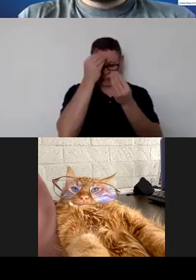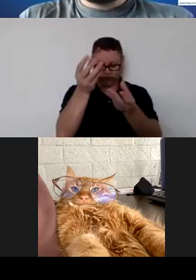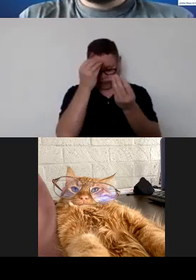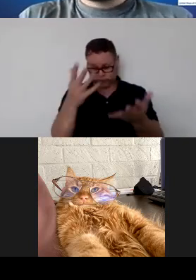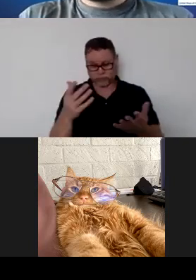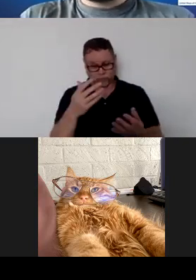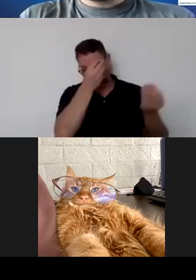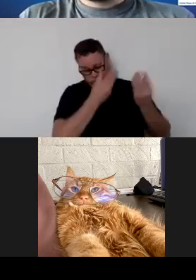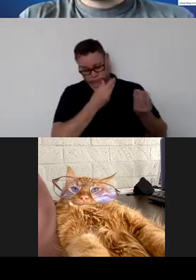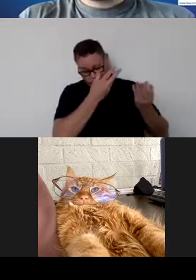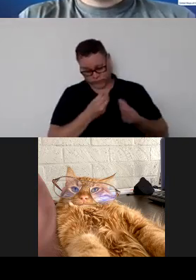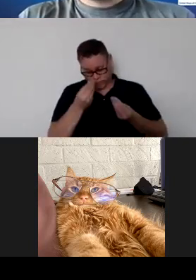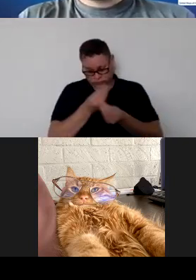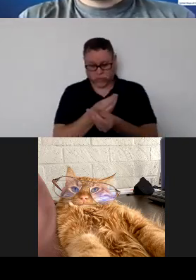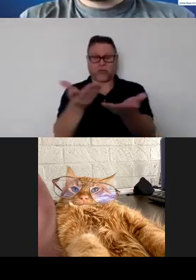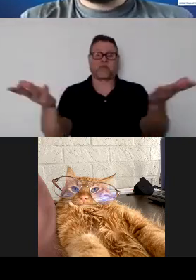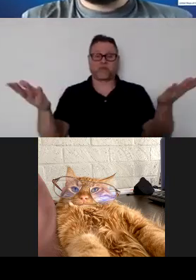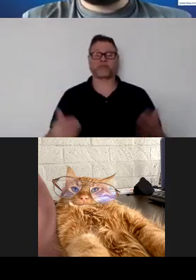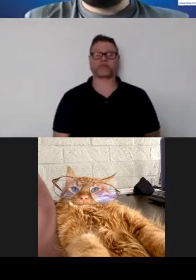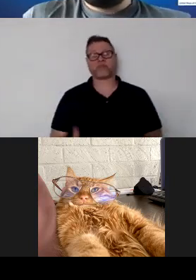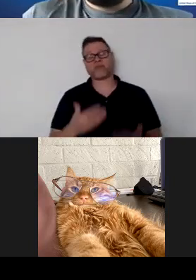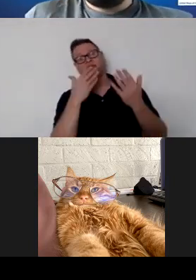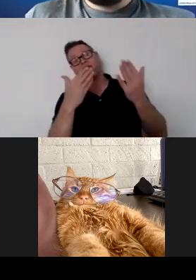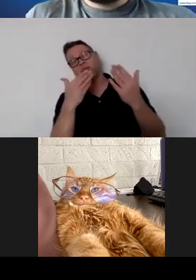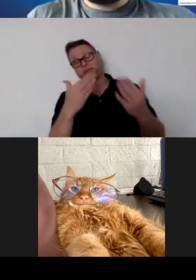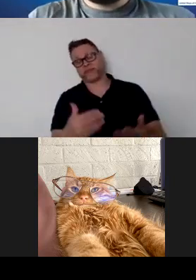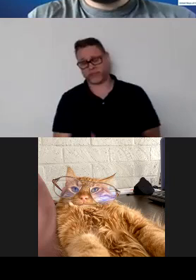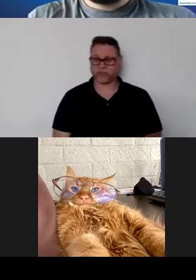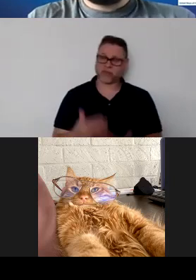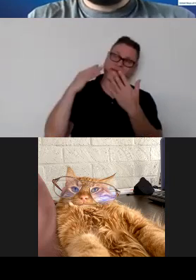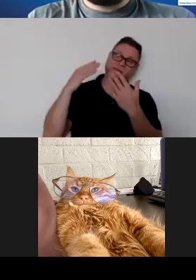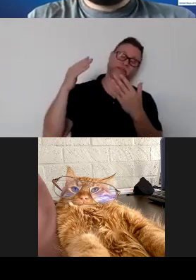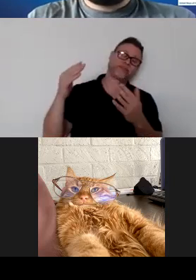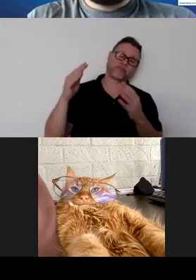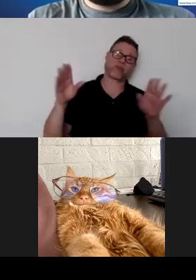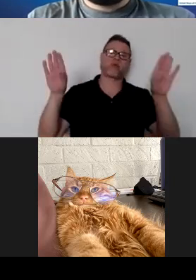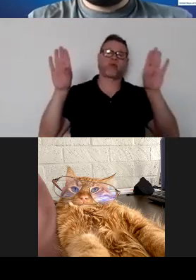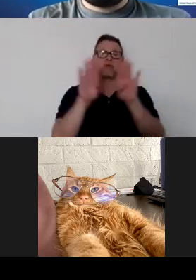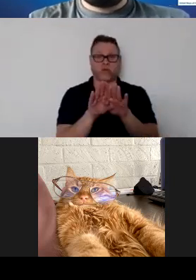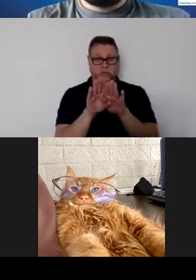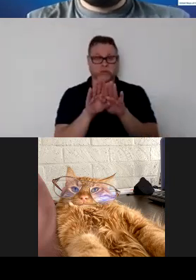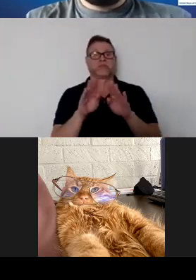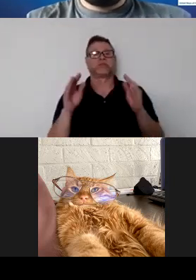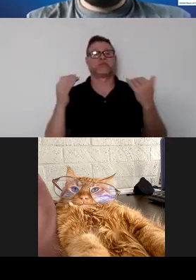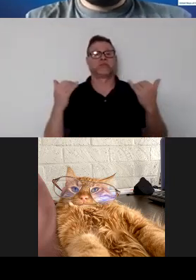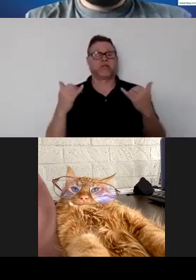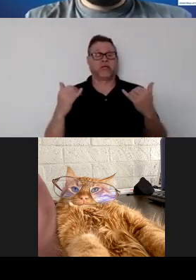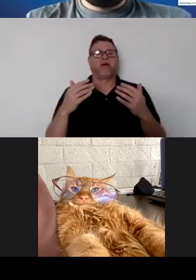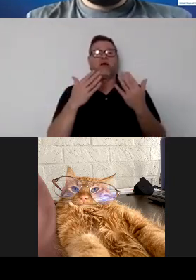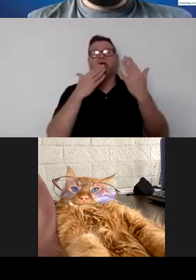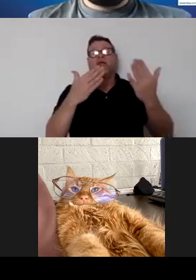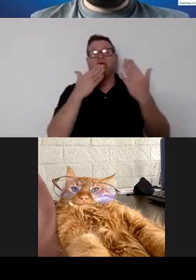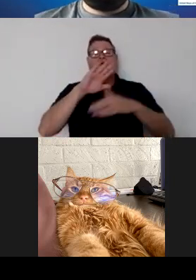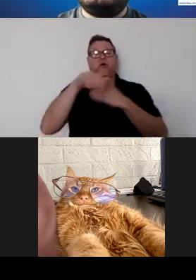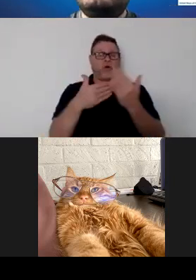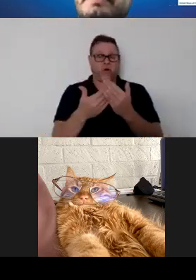with me and relay it to you all. Great, thank you. So as we close out, first of all, I just want to thank you all for your